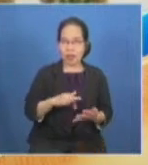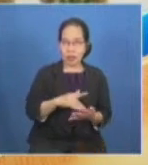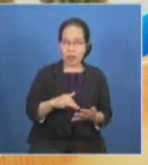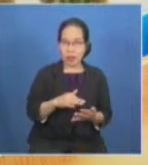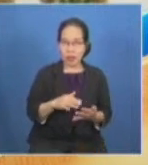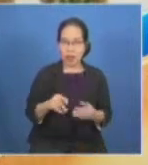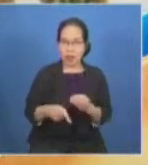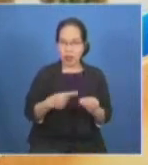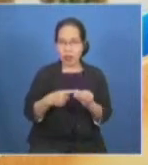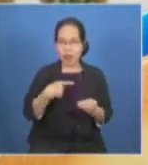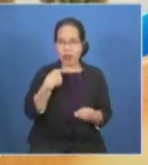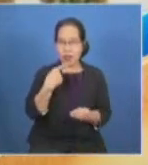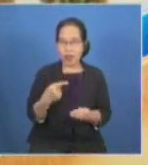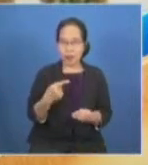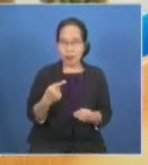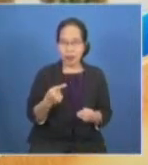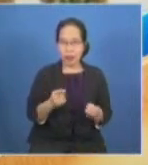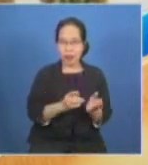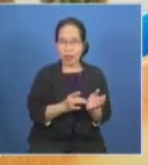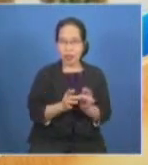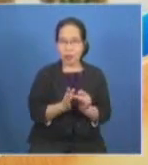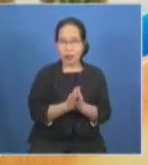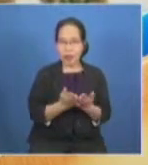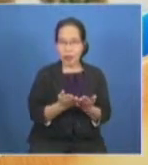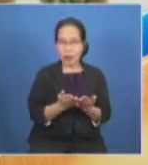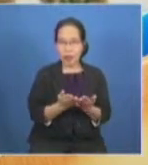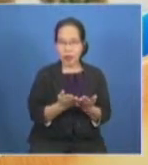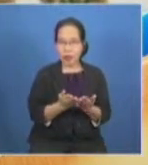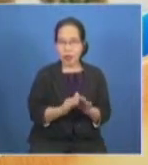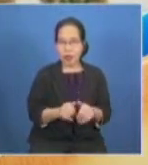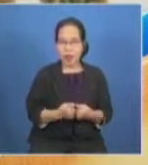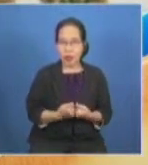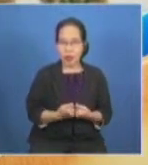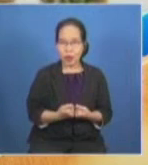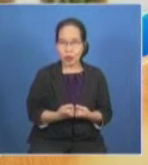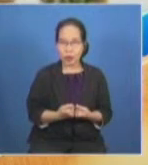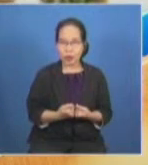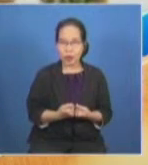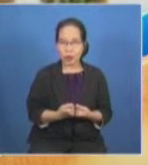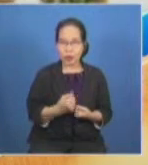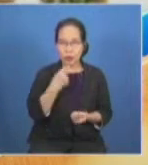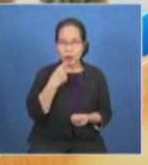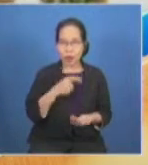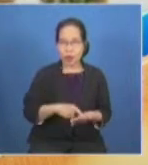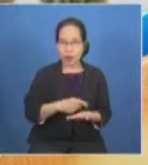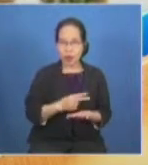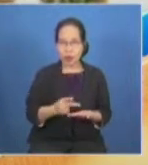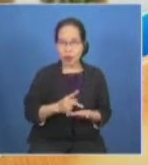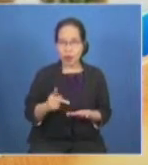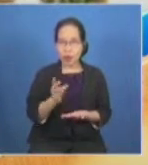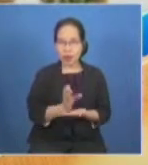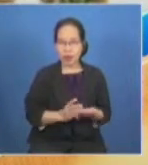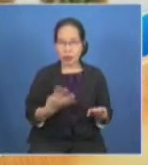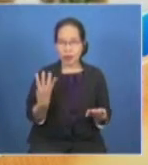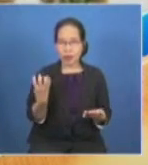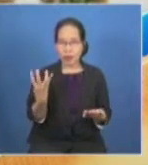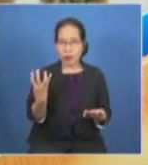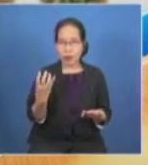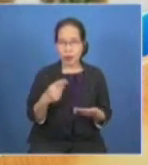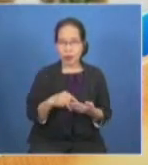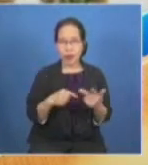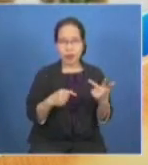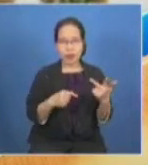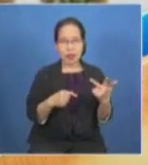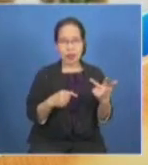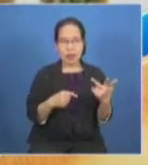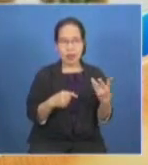for, to study according to what the Holy Scriptures say in